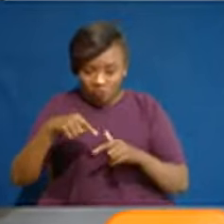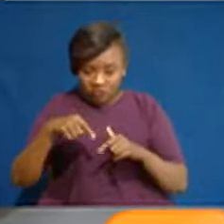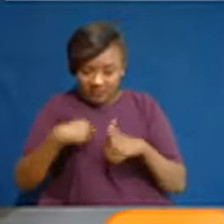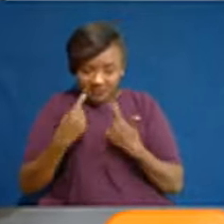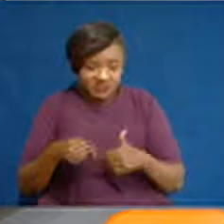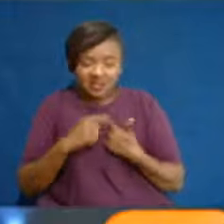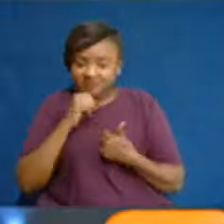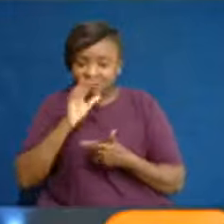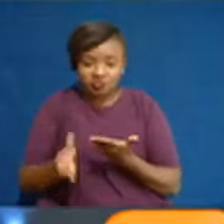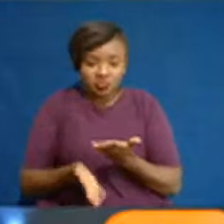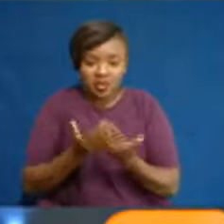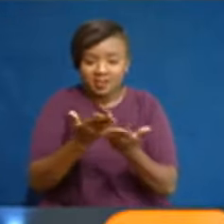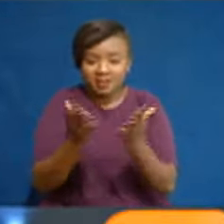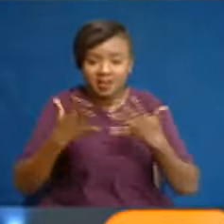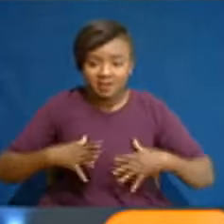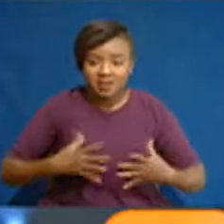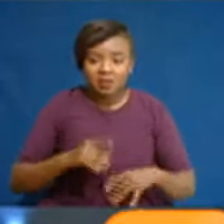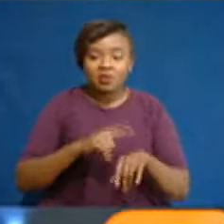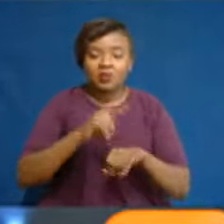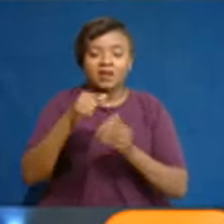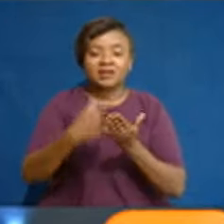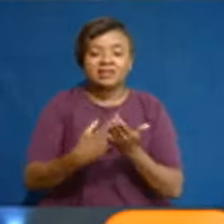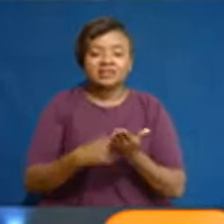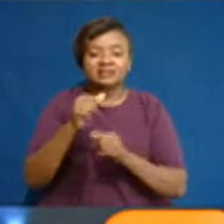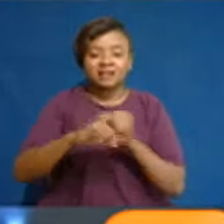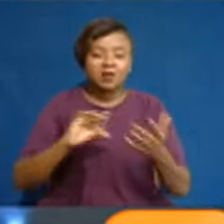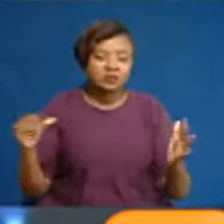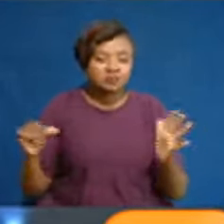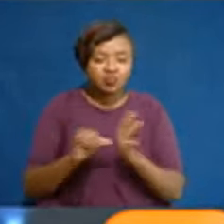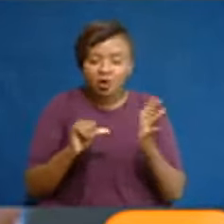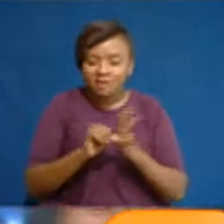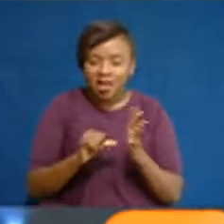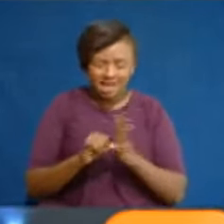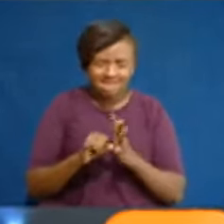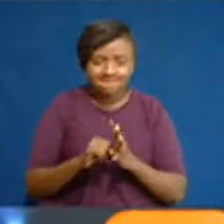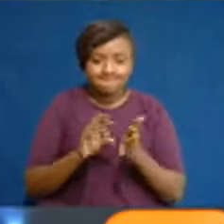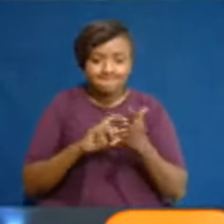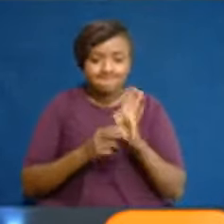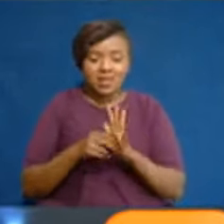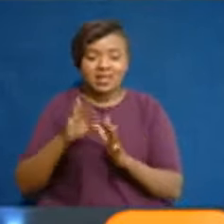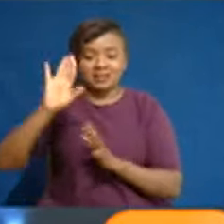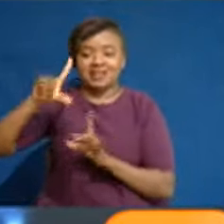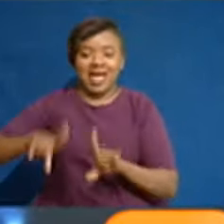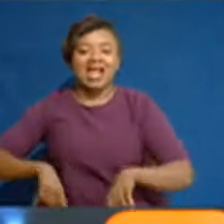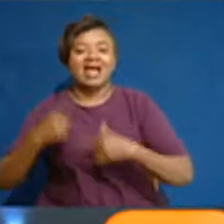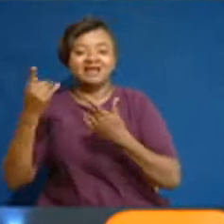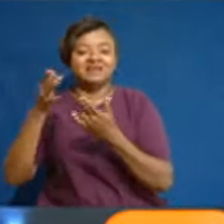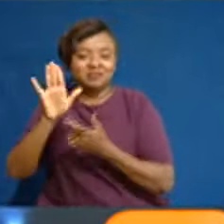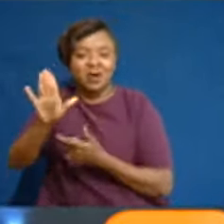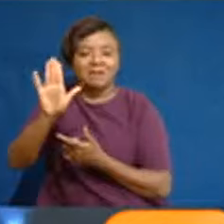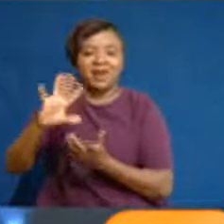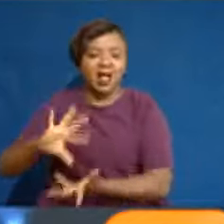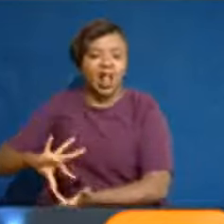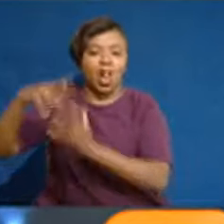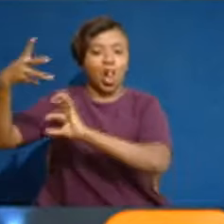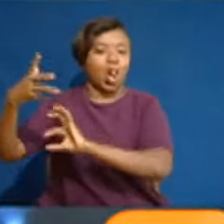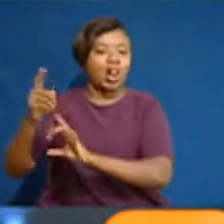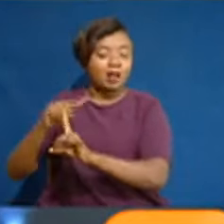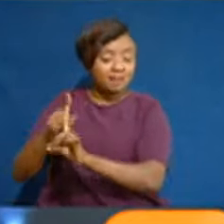about disruption of security, you know, when they talk about anarchy, they're talking about that their own lives are being disrupted. But